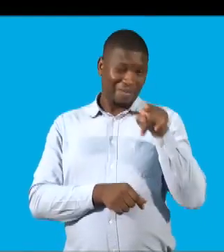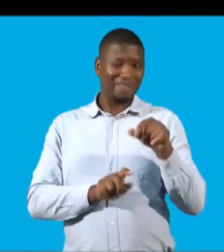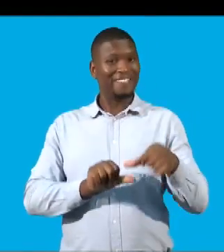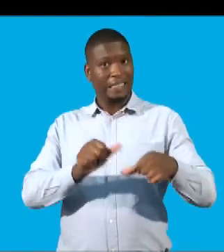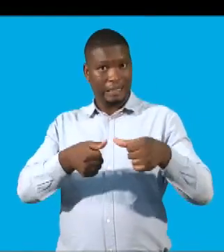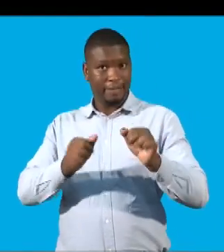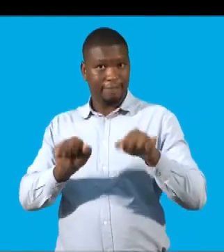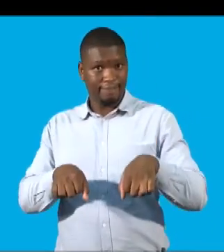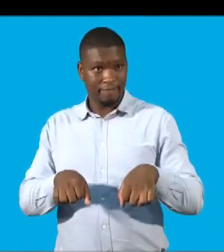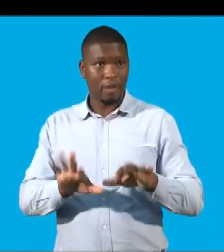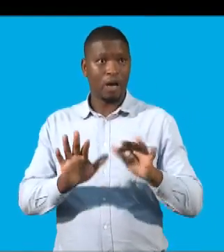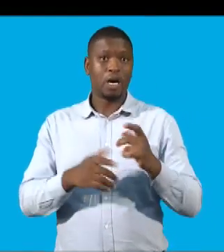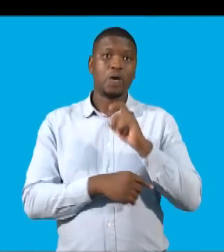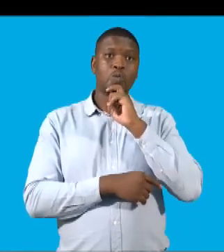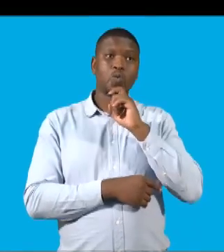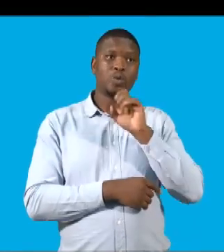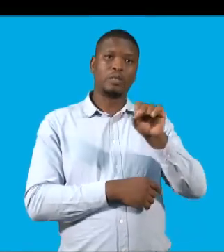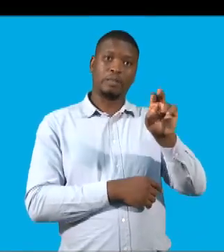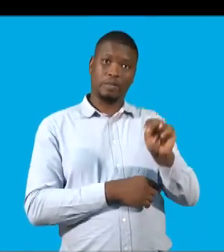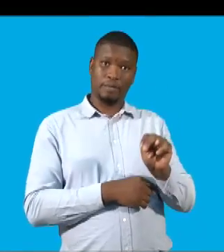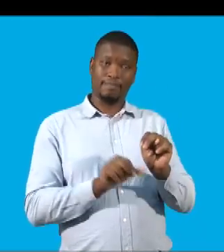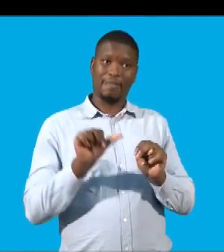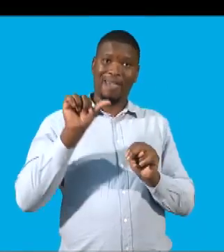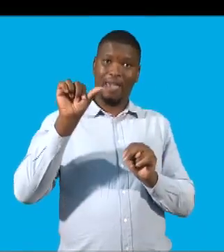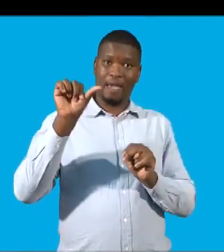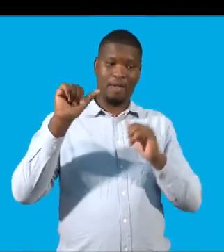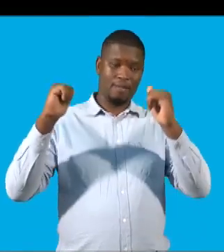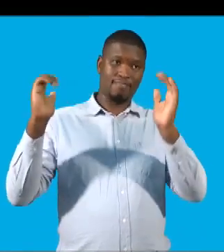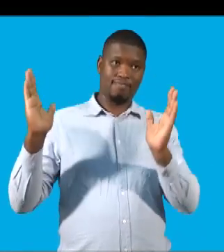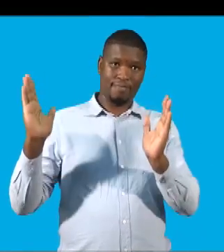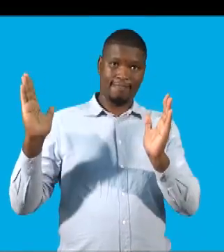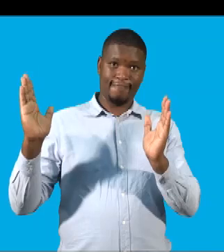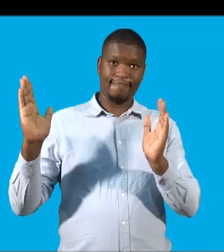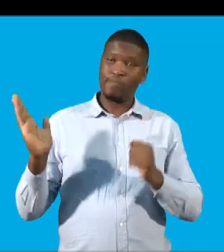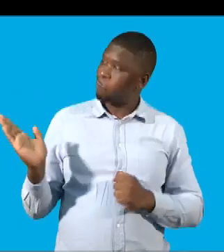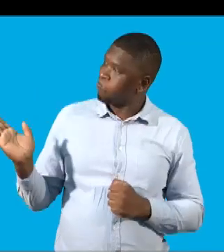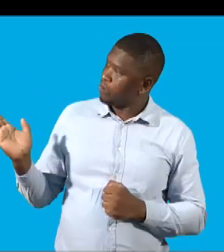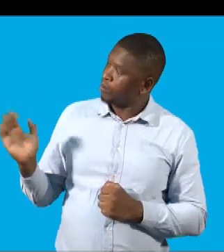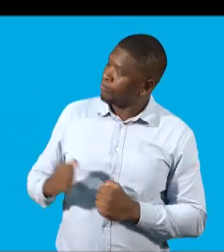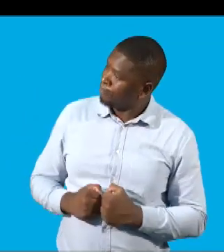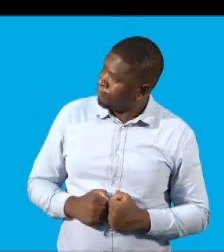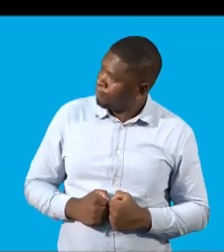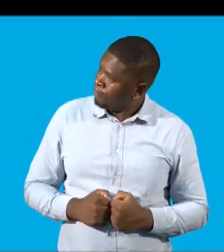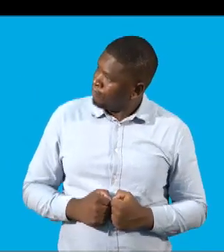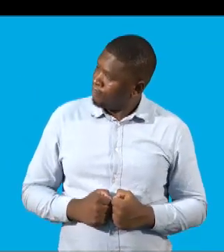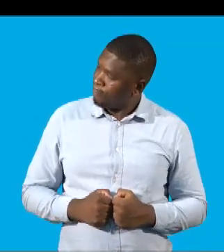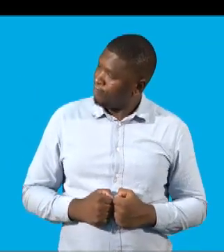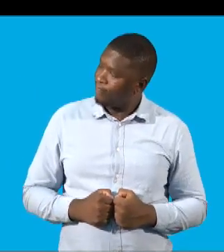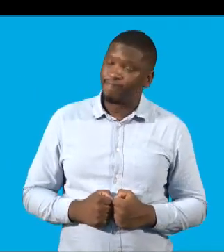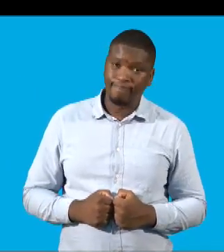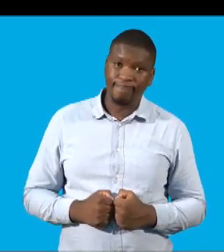that is going to be A, and then we are going to have here open bracket, that's r exponent n minus